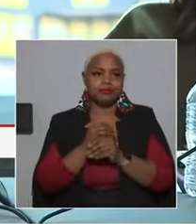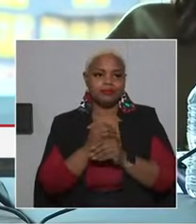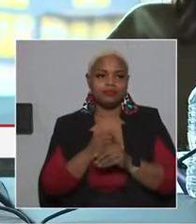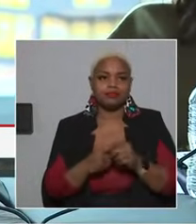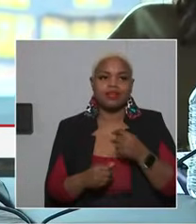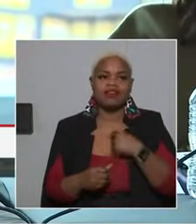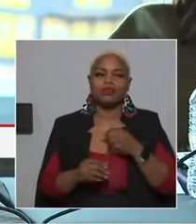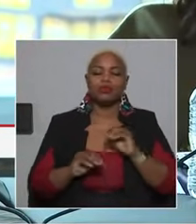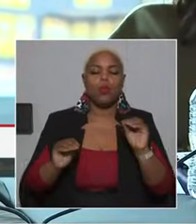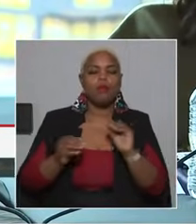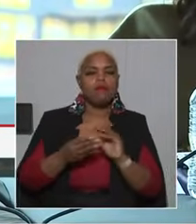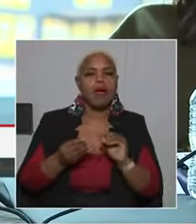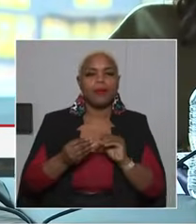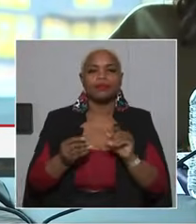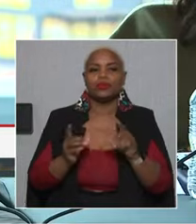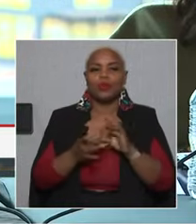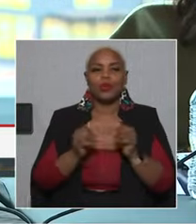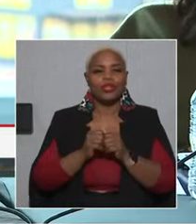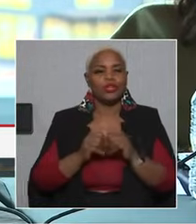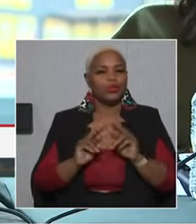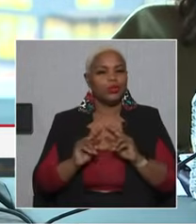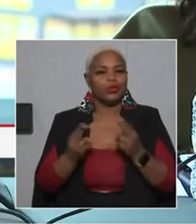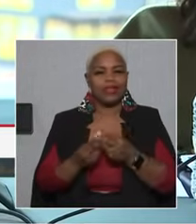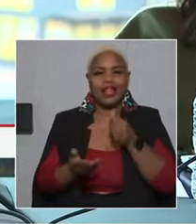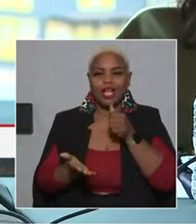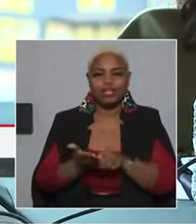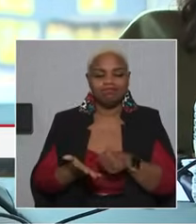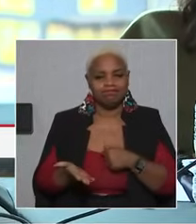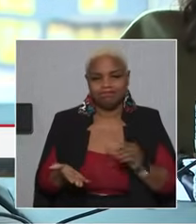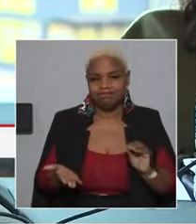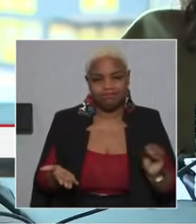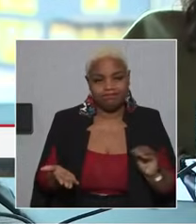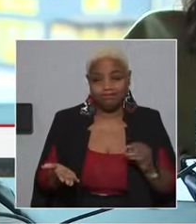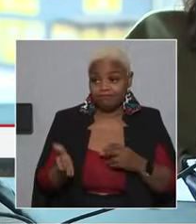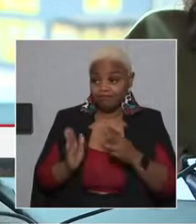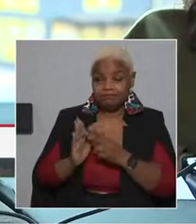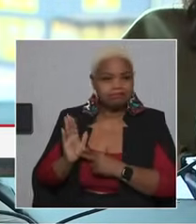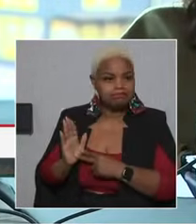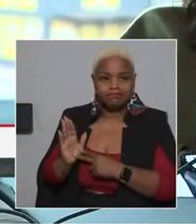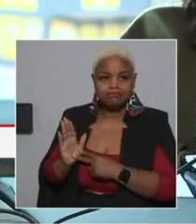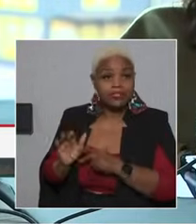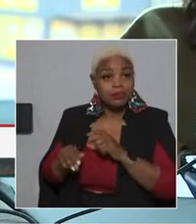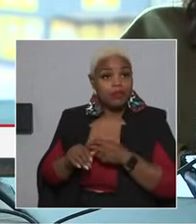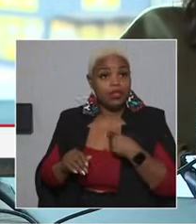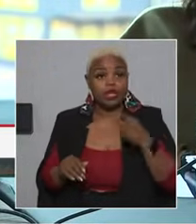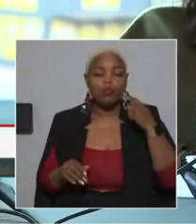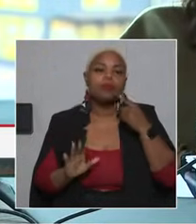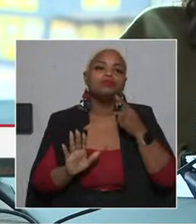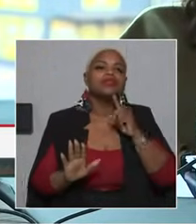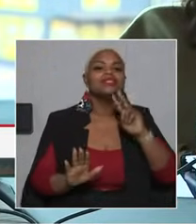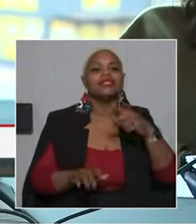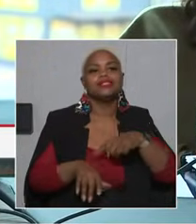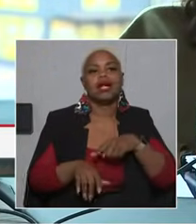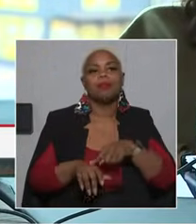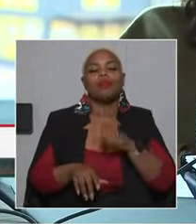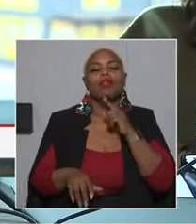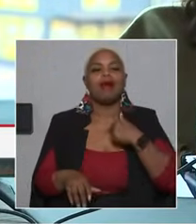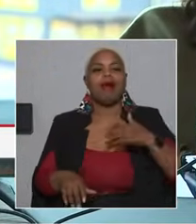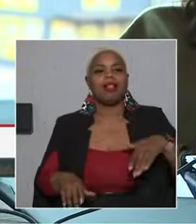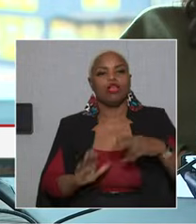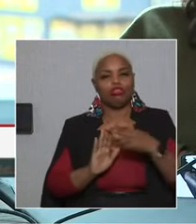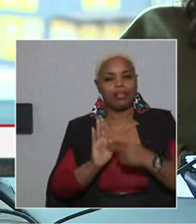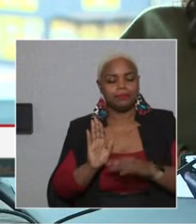the union's letter. I haven't read it. This is the second actually I've heard about it, but I have not had an opportunity to read